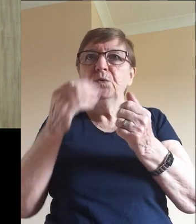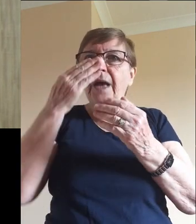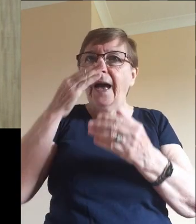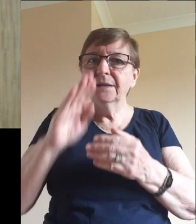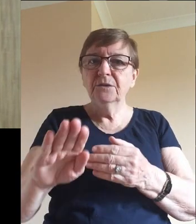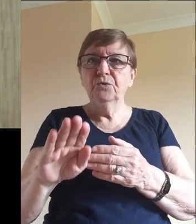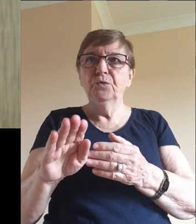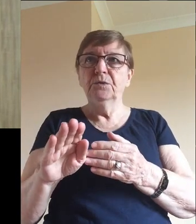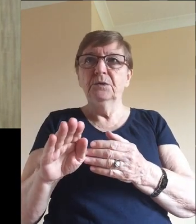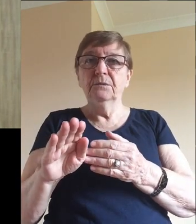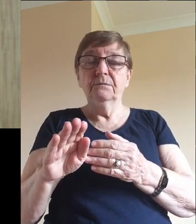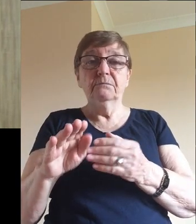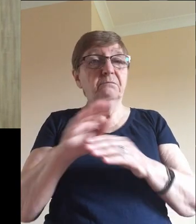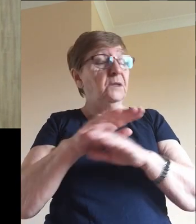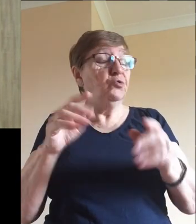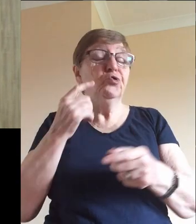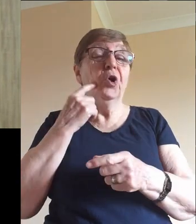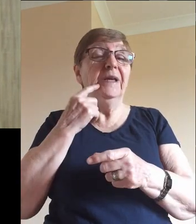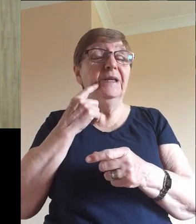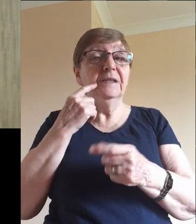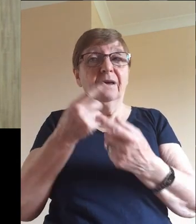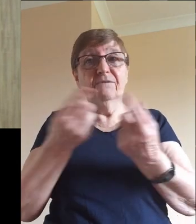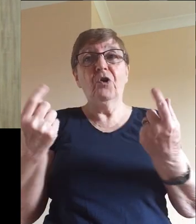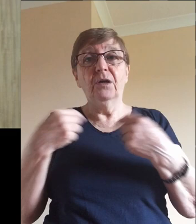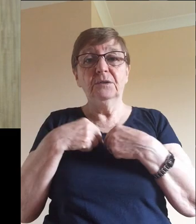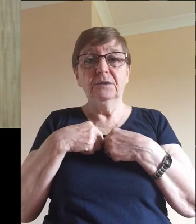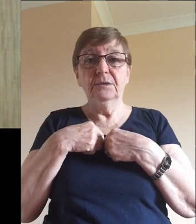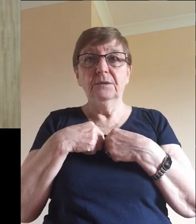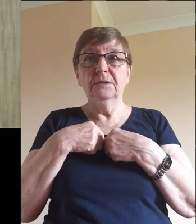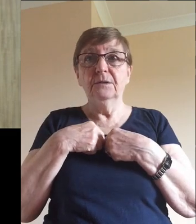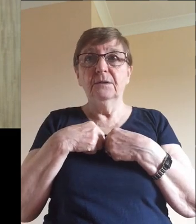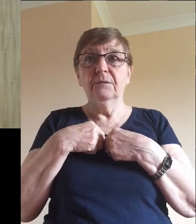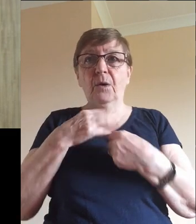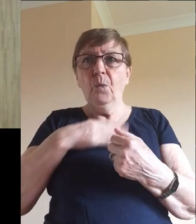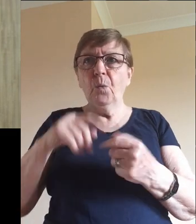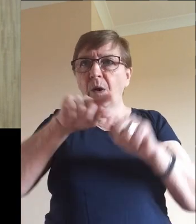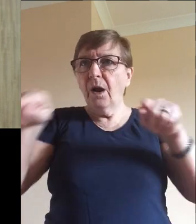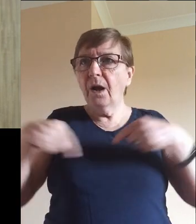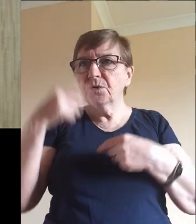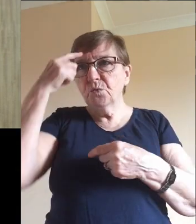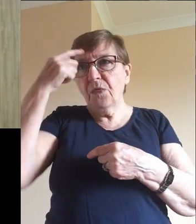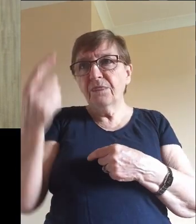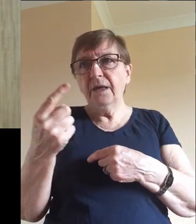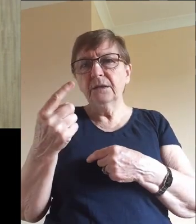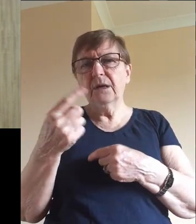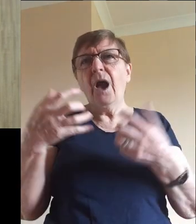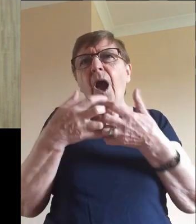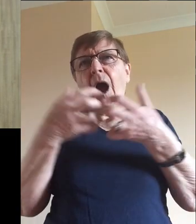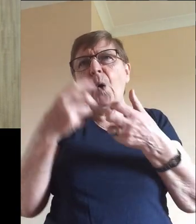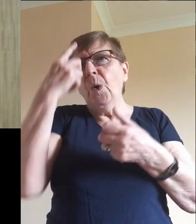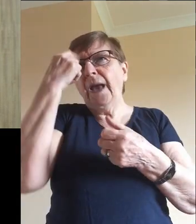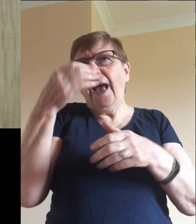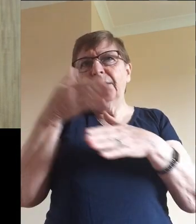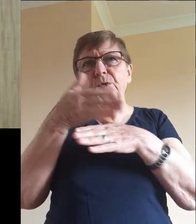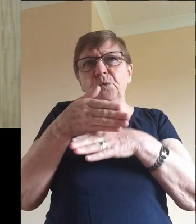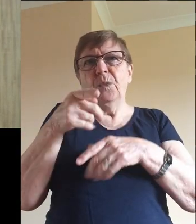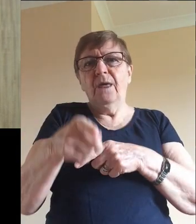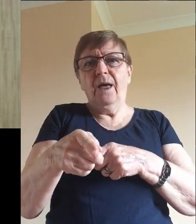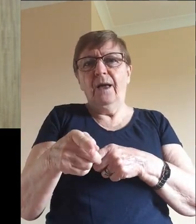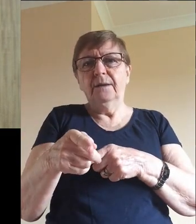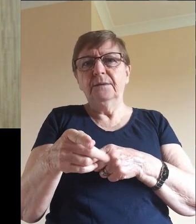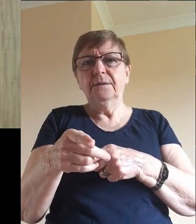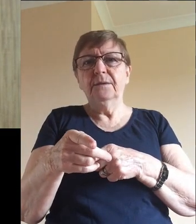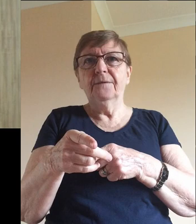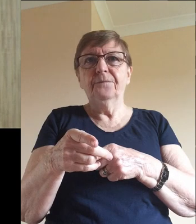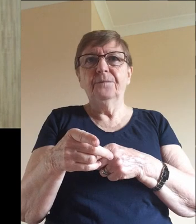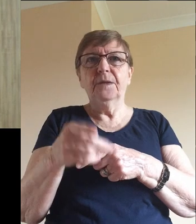Now, that's not easy for us to do. But I want us to think about how we might put that into practice. We're